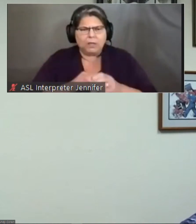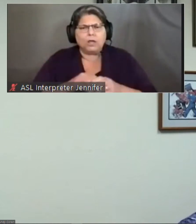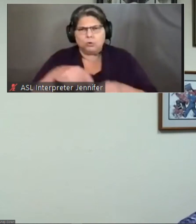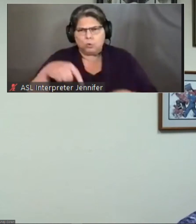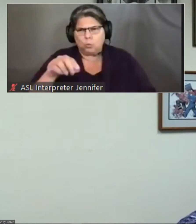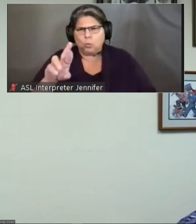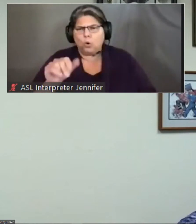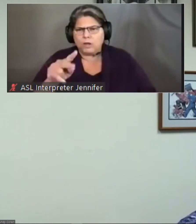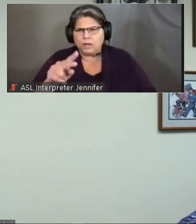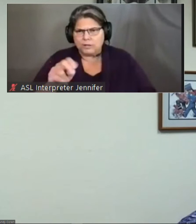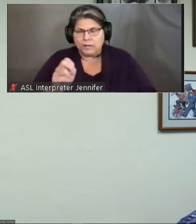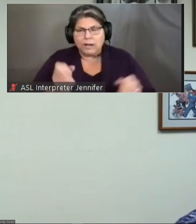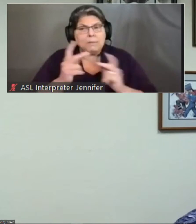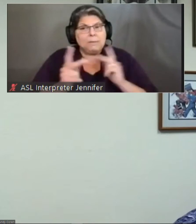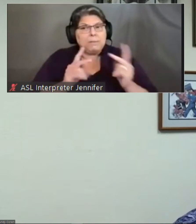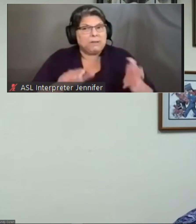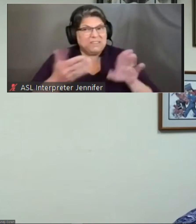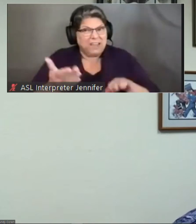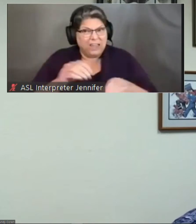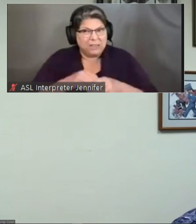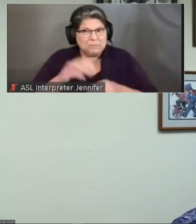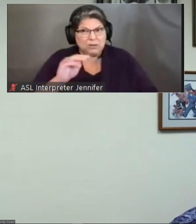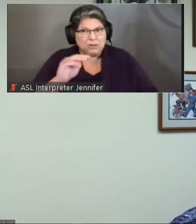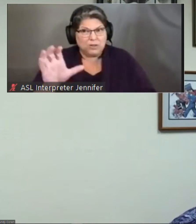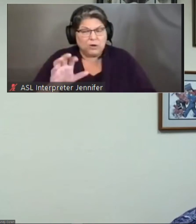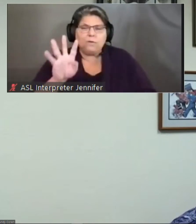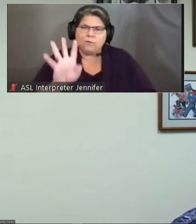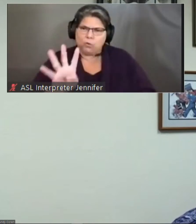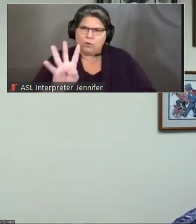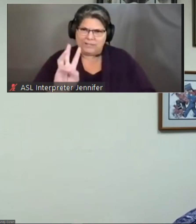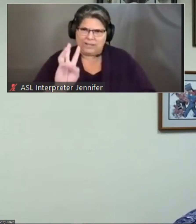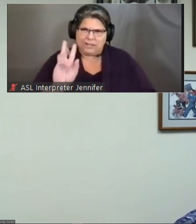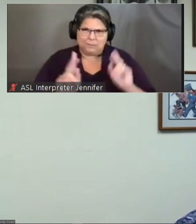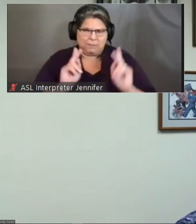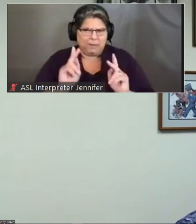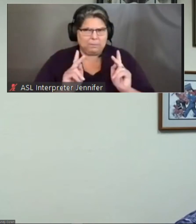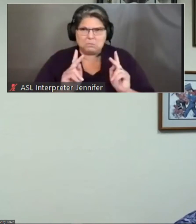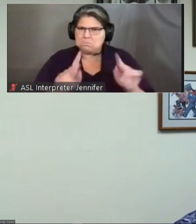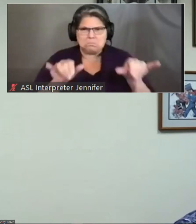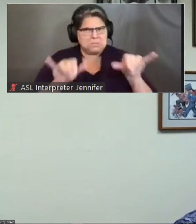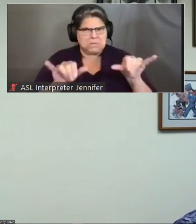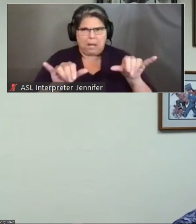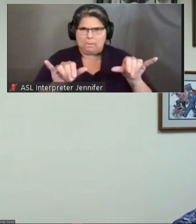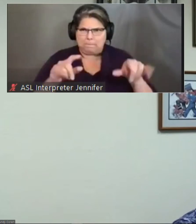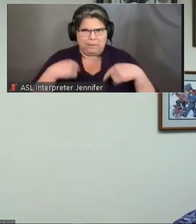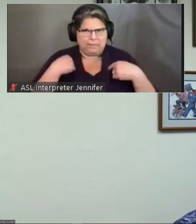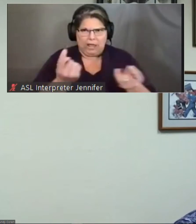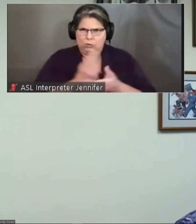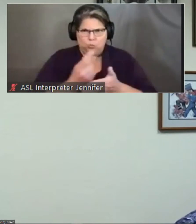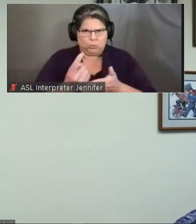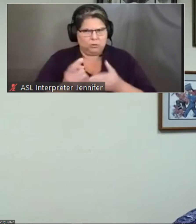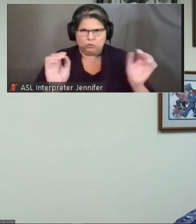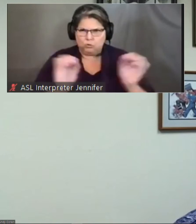our county number now 46. This has not changed in the last week.